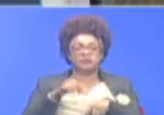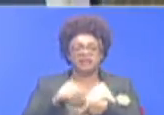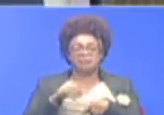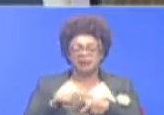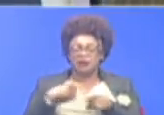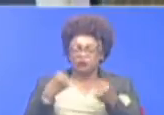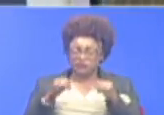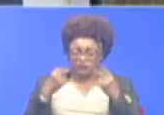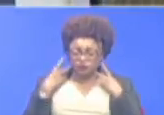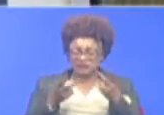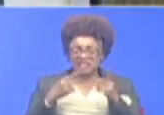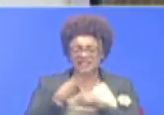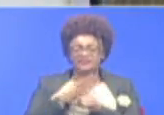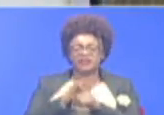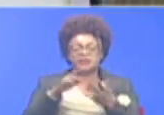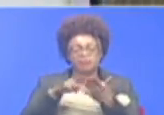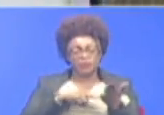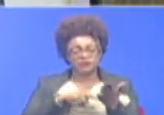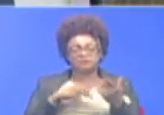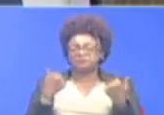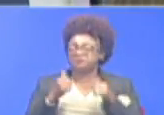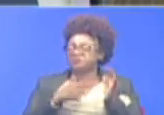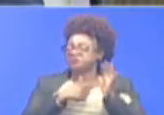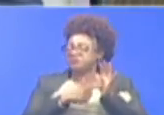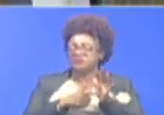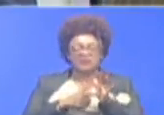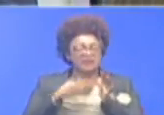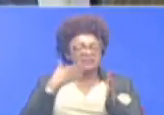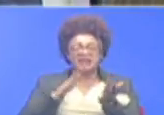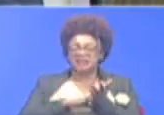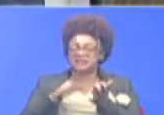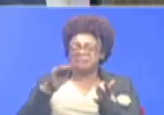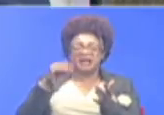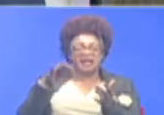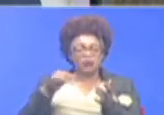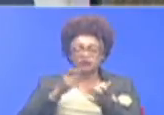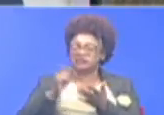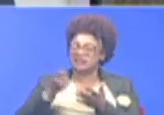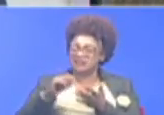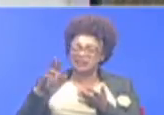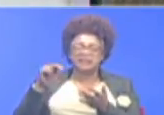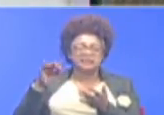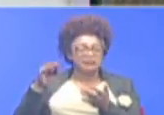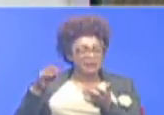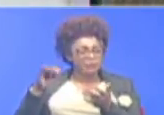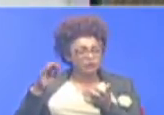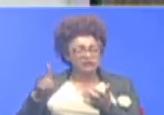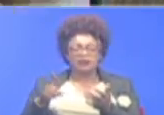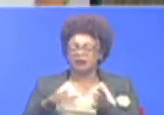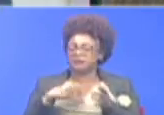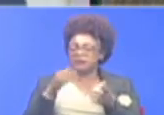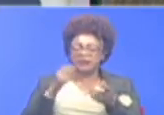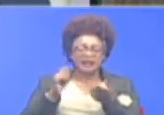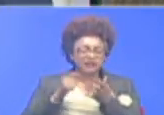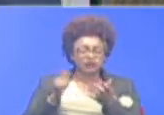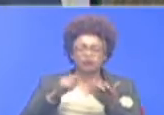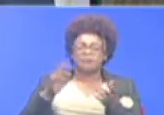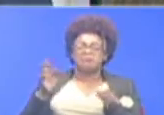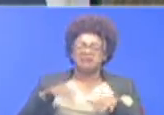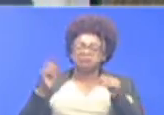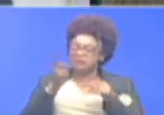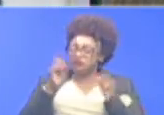several reports, I didn't even show all the letters that Kyoko Mangeli was writing to the NCPB MD and writing to the Minister of Agriculture and the PES and several